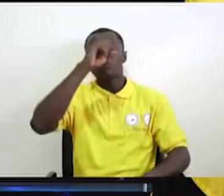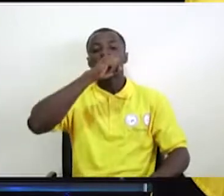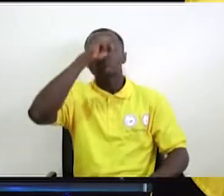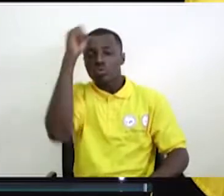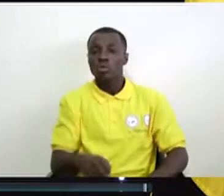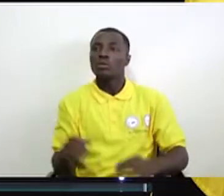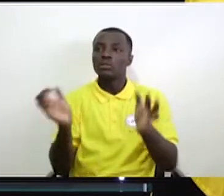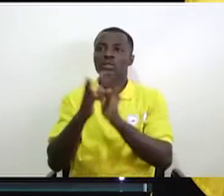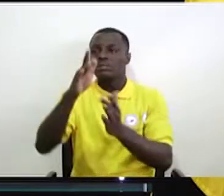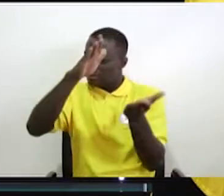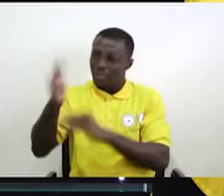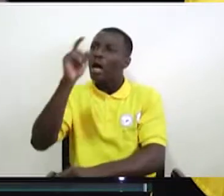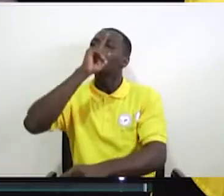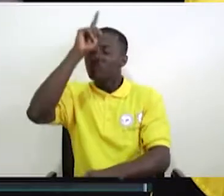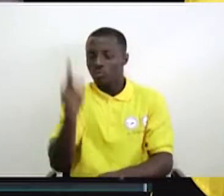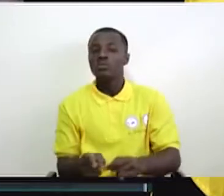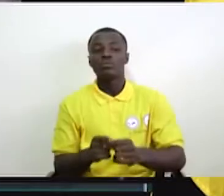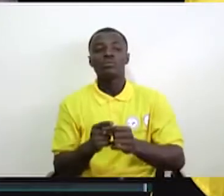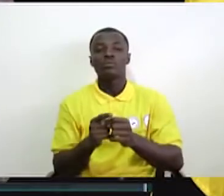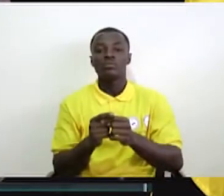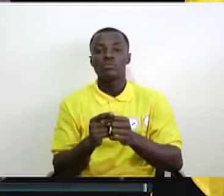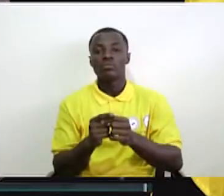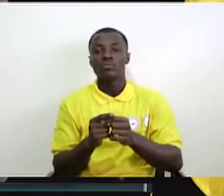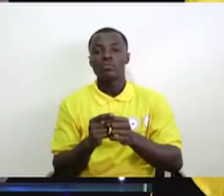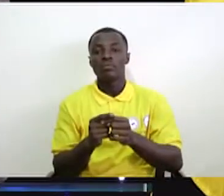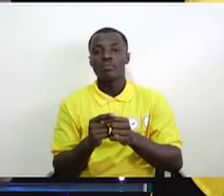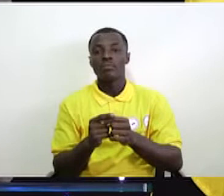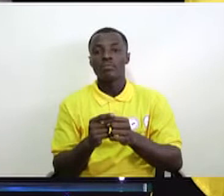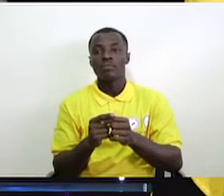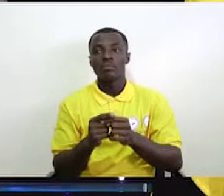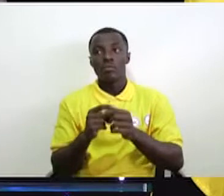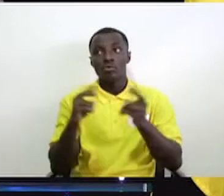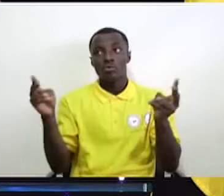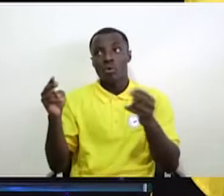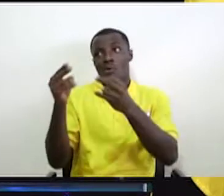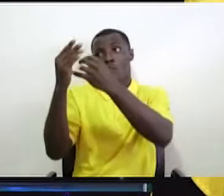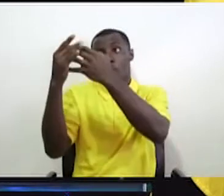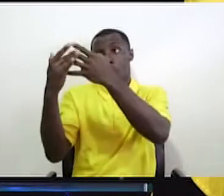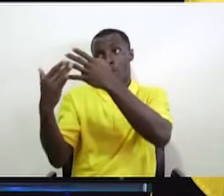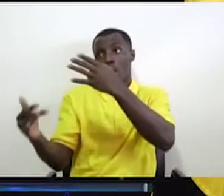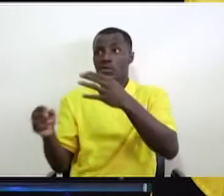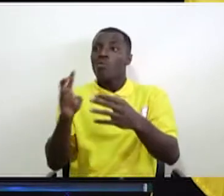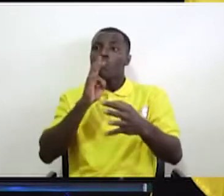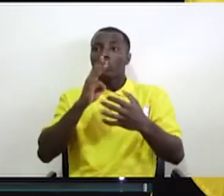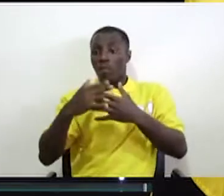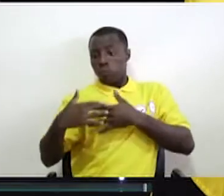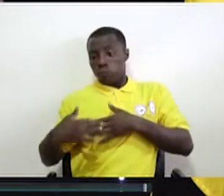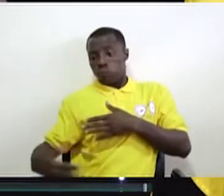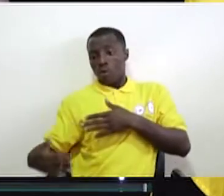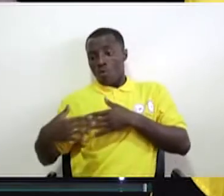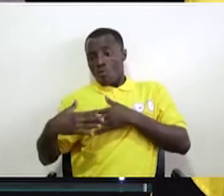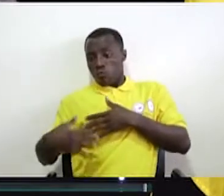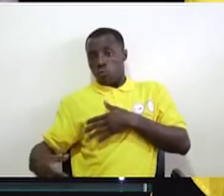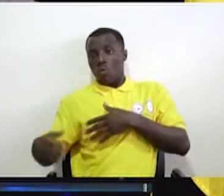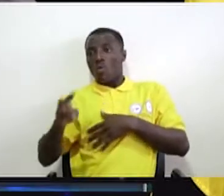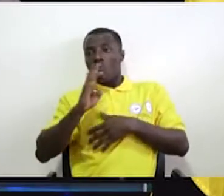se wo hu no wo jitum say ampa Yesu wu. The flow of blood and water moja any nsua etue free